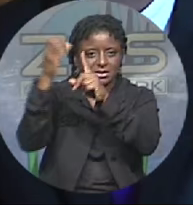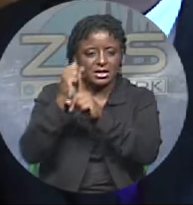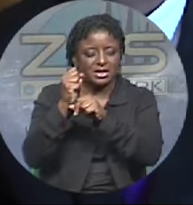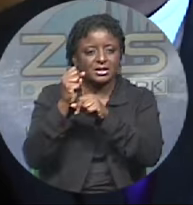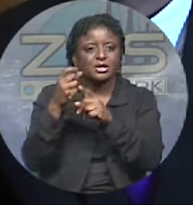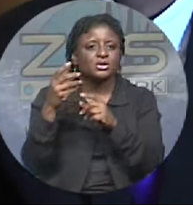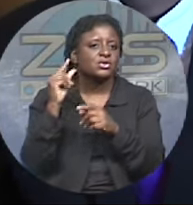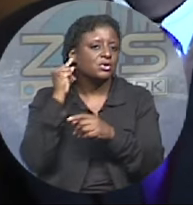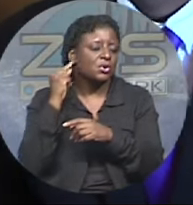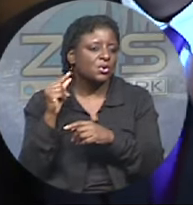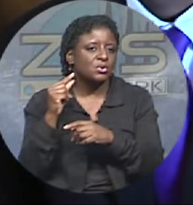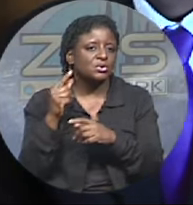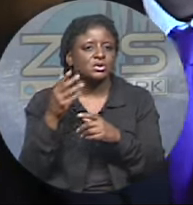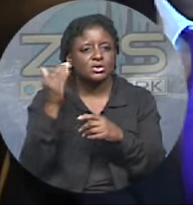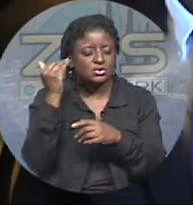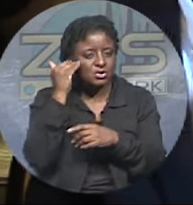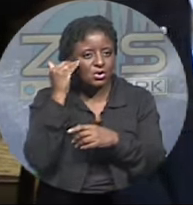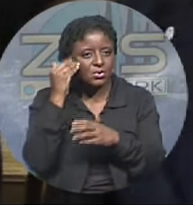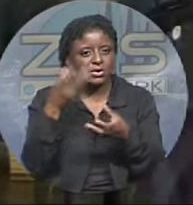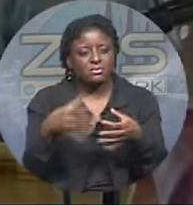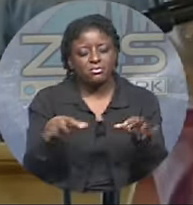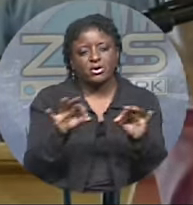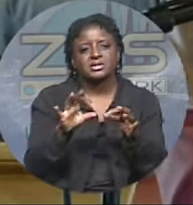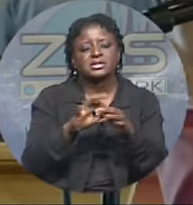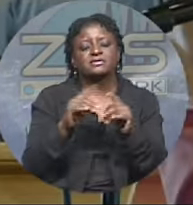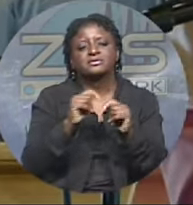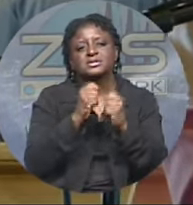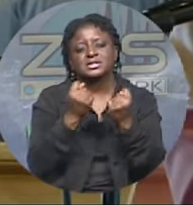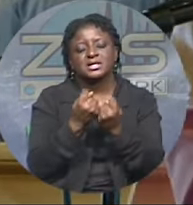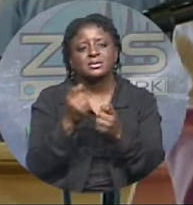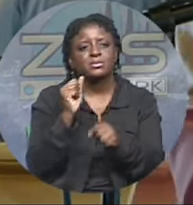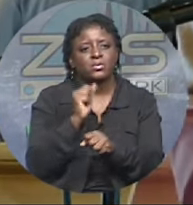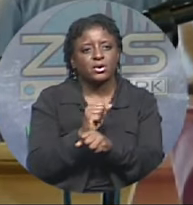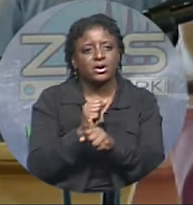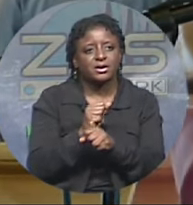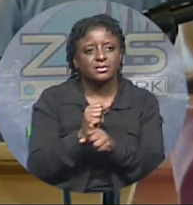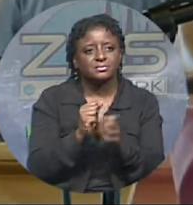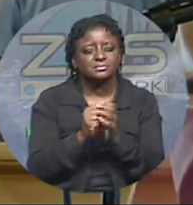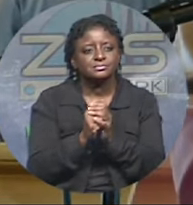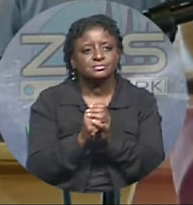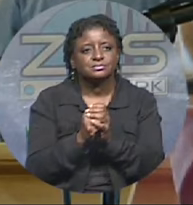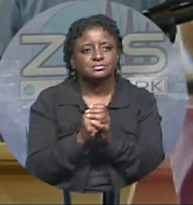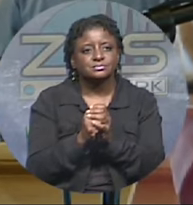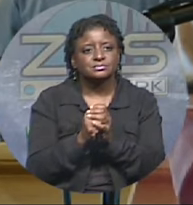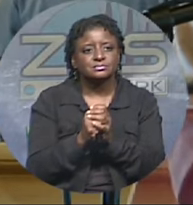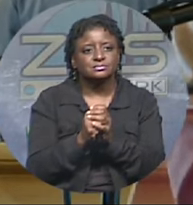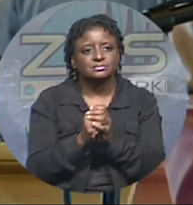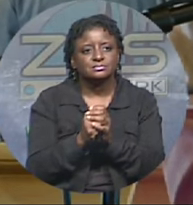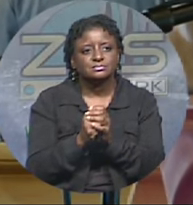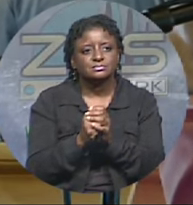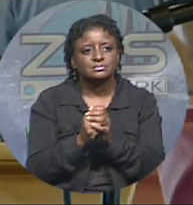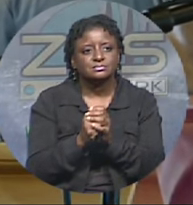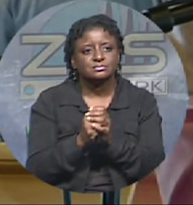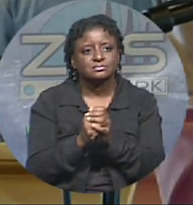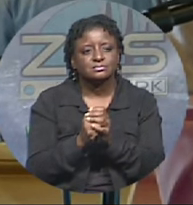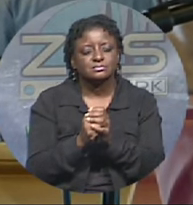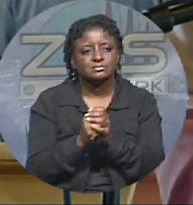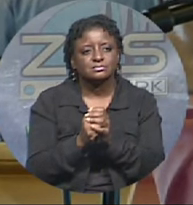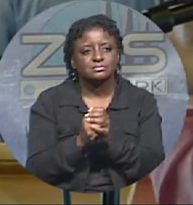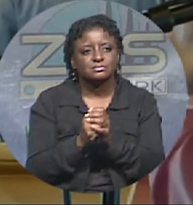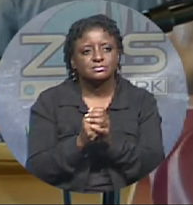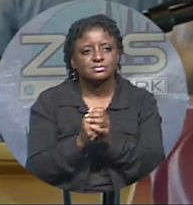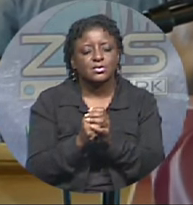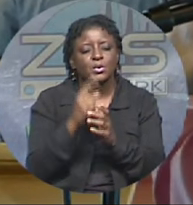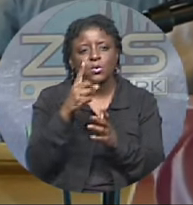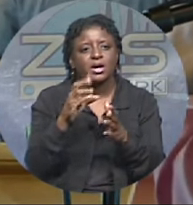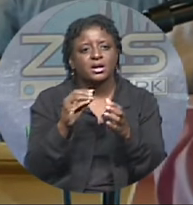of teamwork. We're engaging in what I expect will undoubtedly become one of our most meaningful